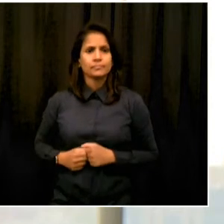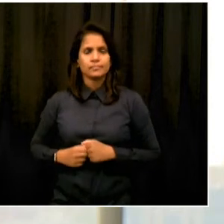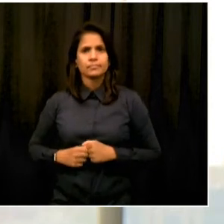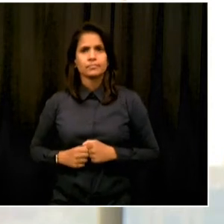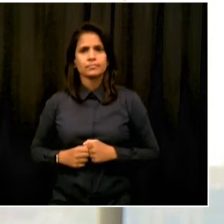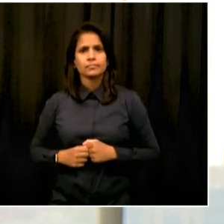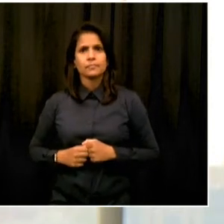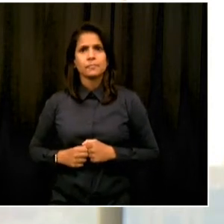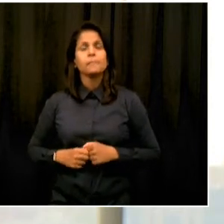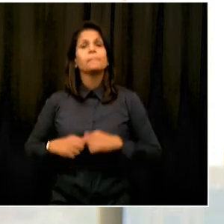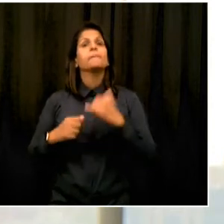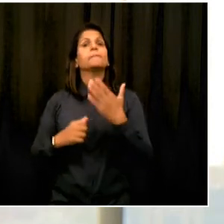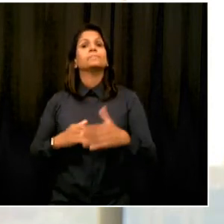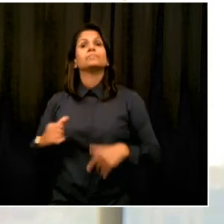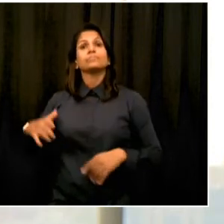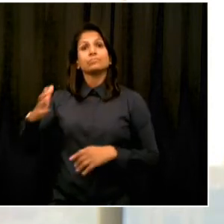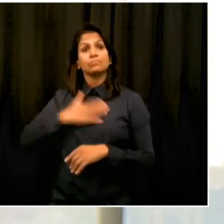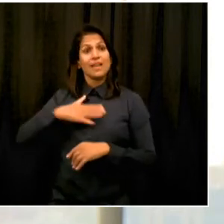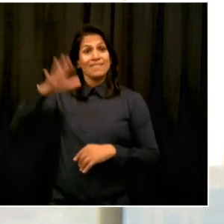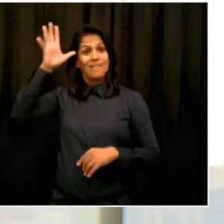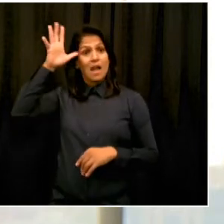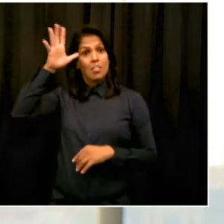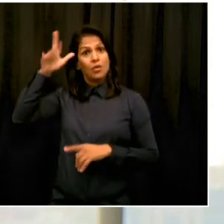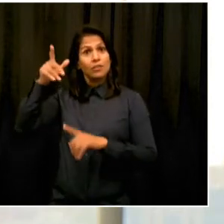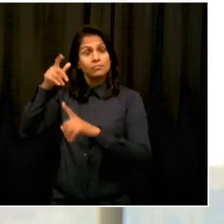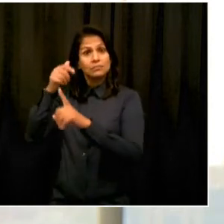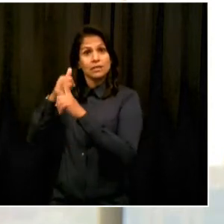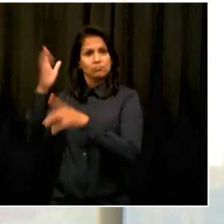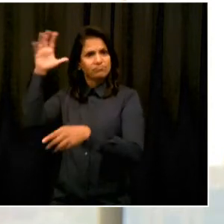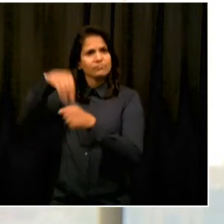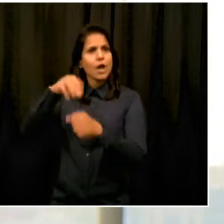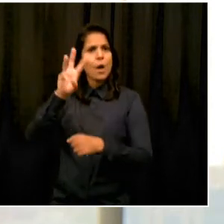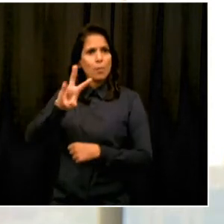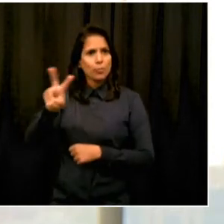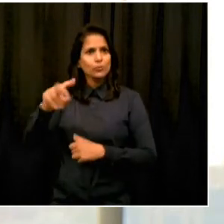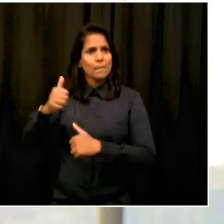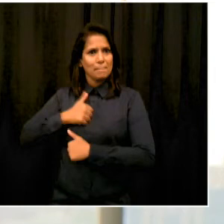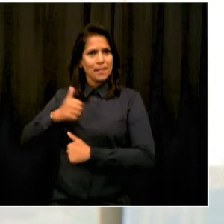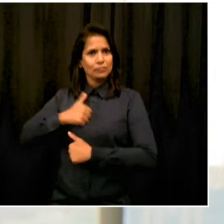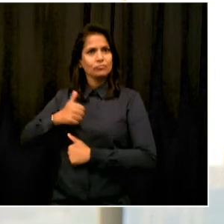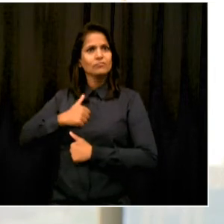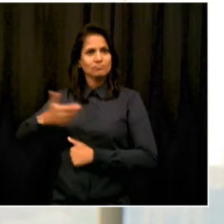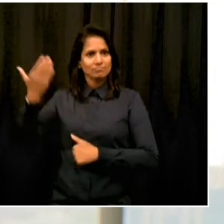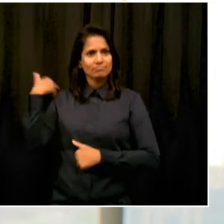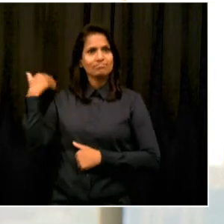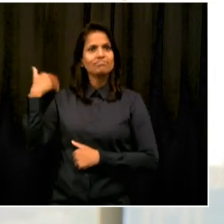generation. They deserve that title.